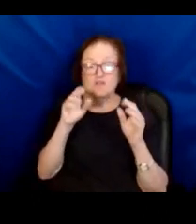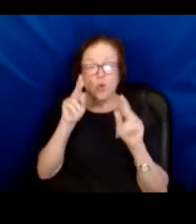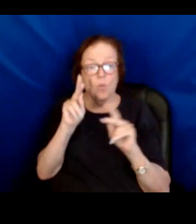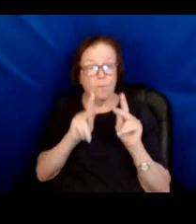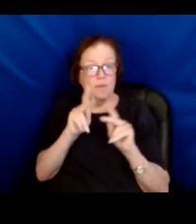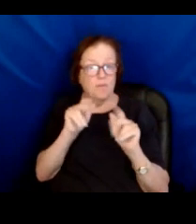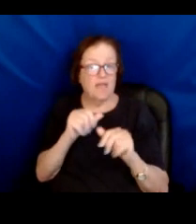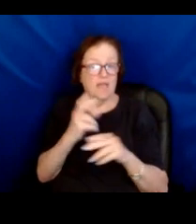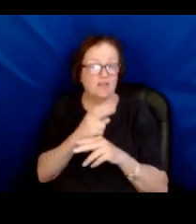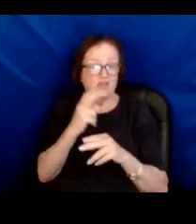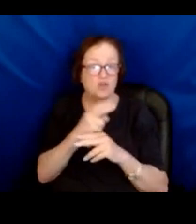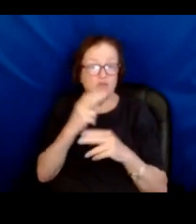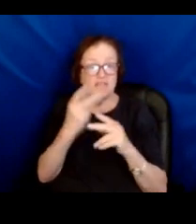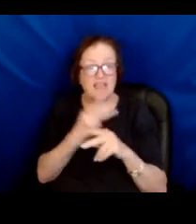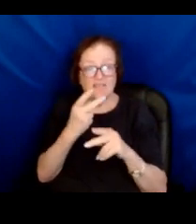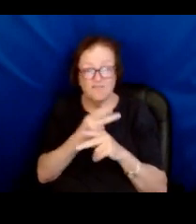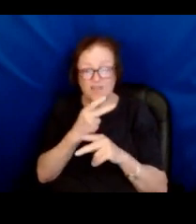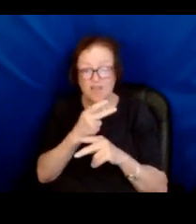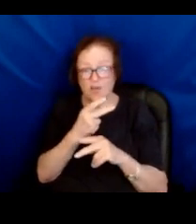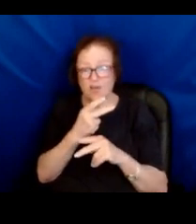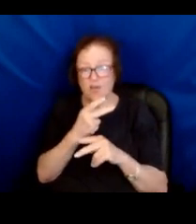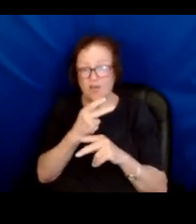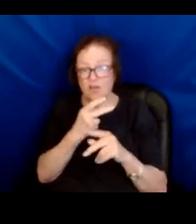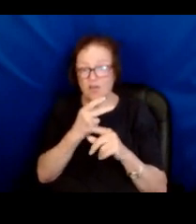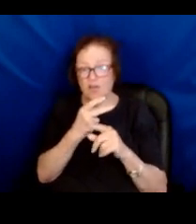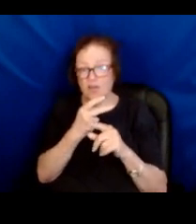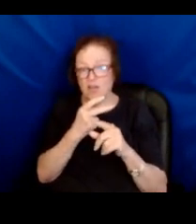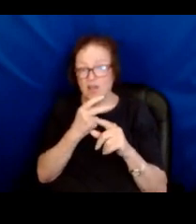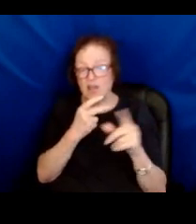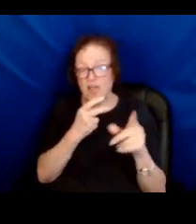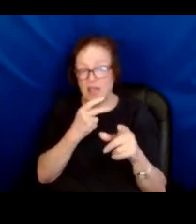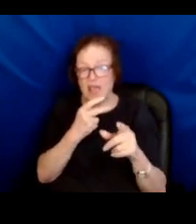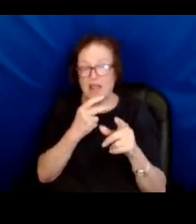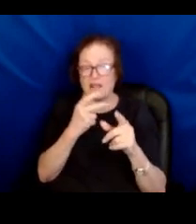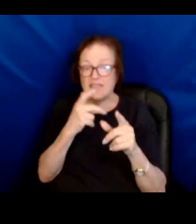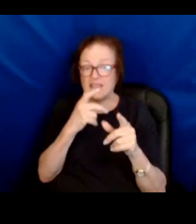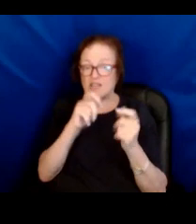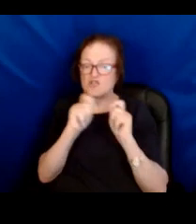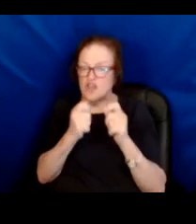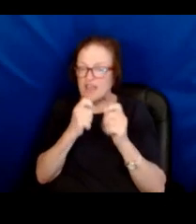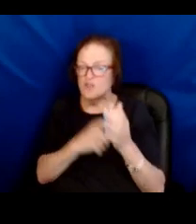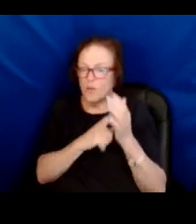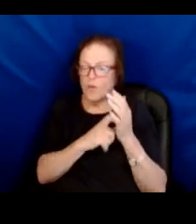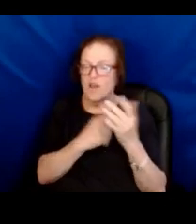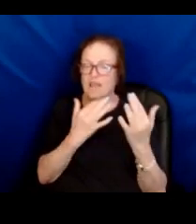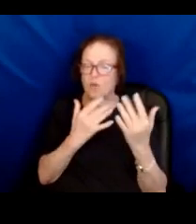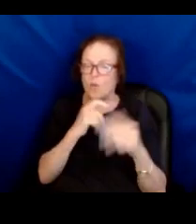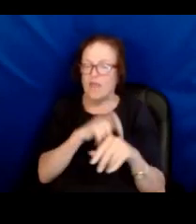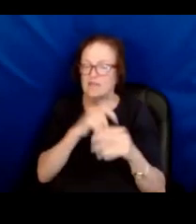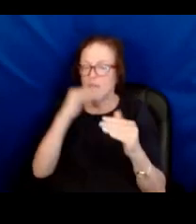it to figure out the magnitude of changes that are required to get wait time below a desired